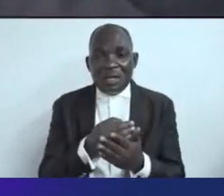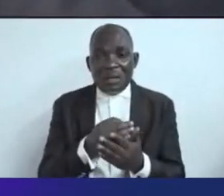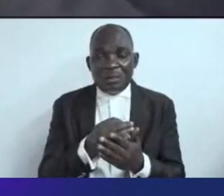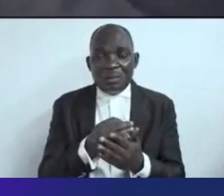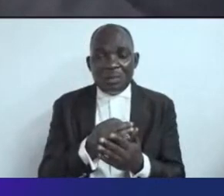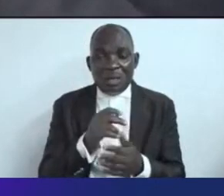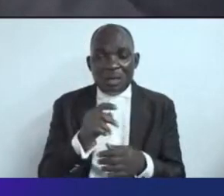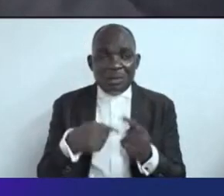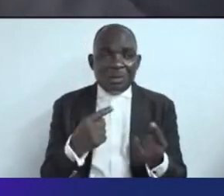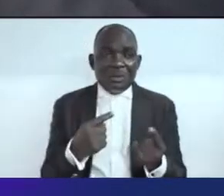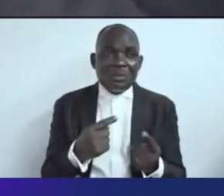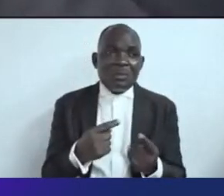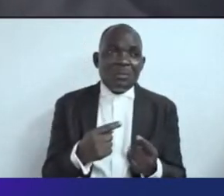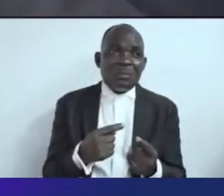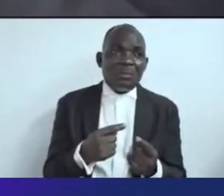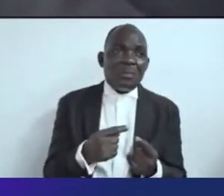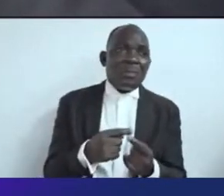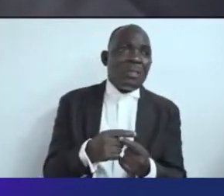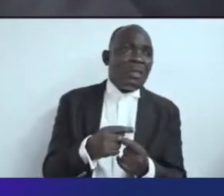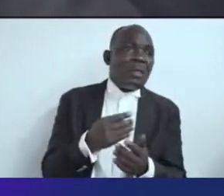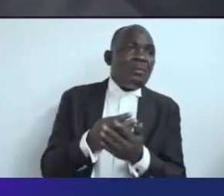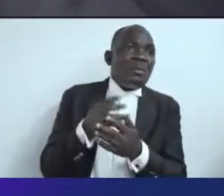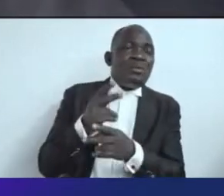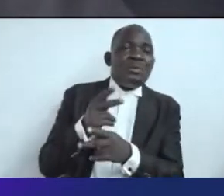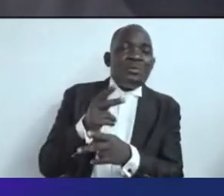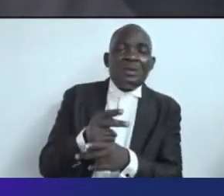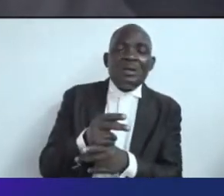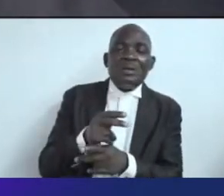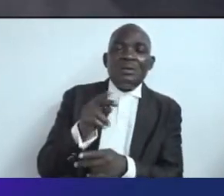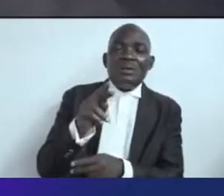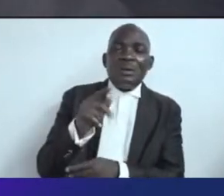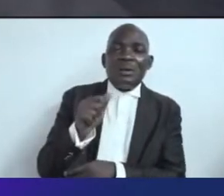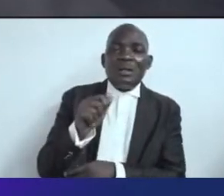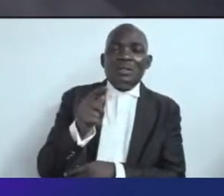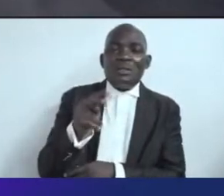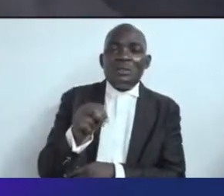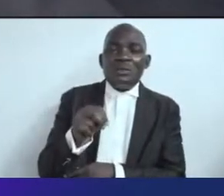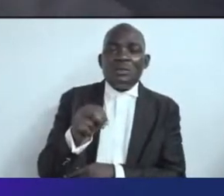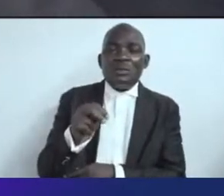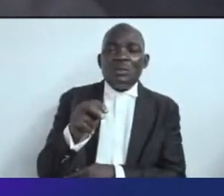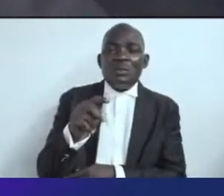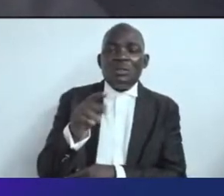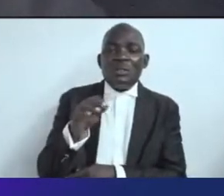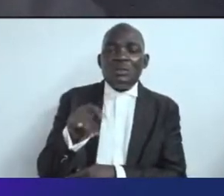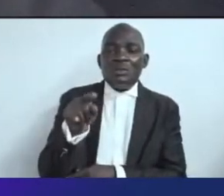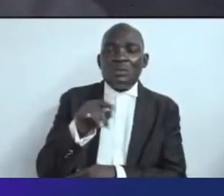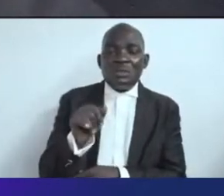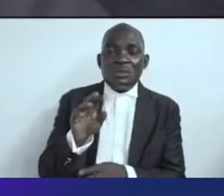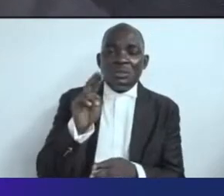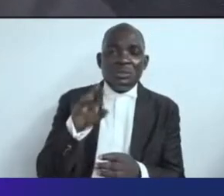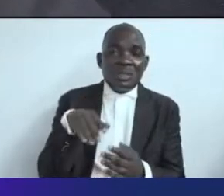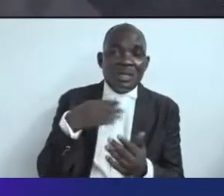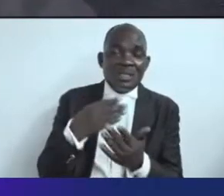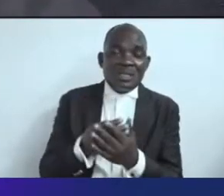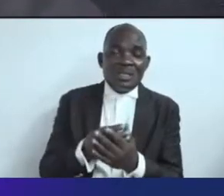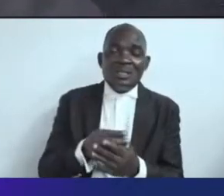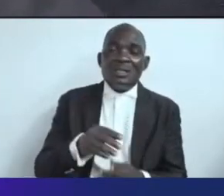the reserve ratio that you are also using to achieve